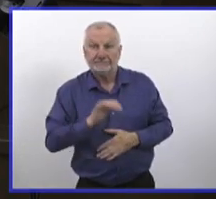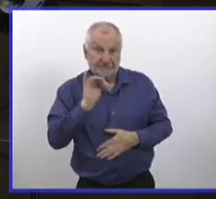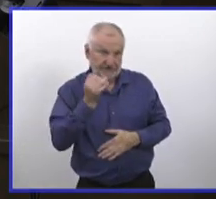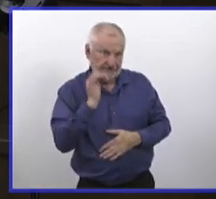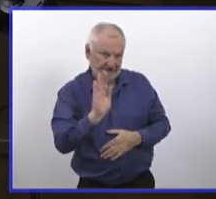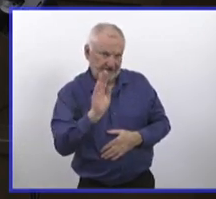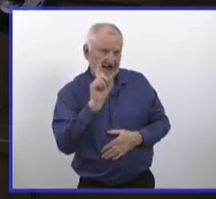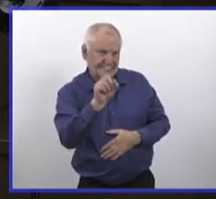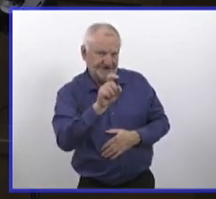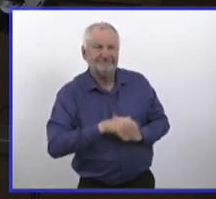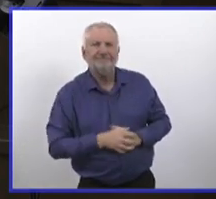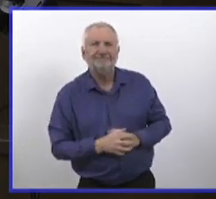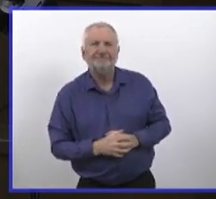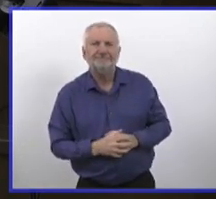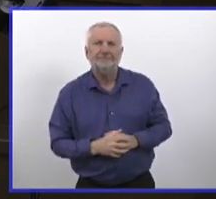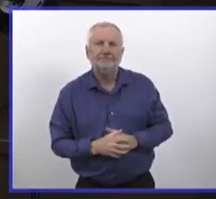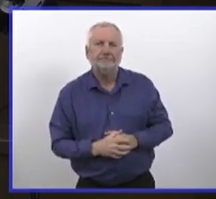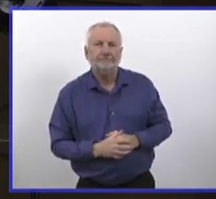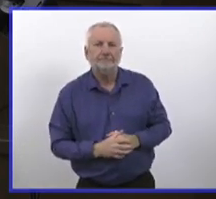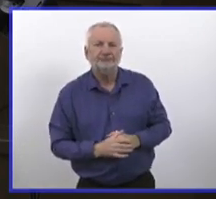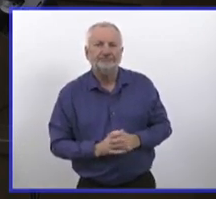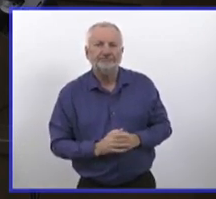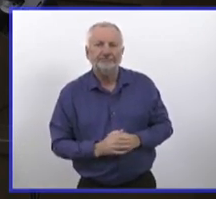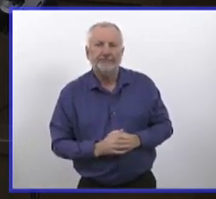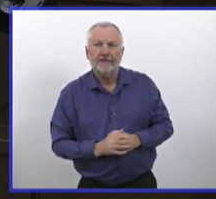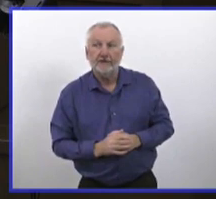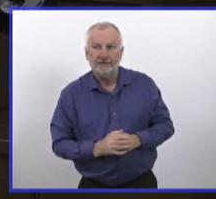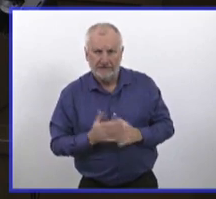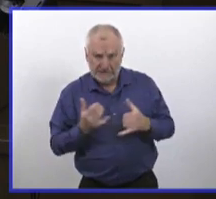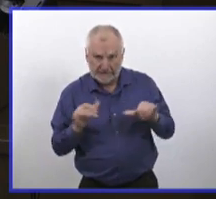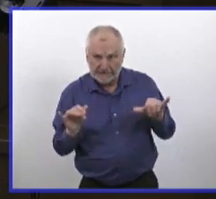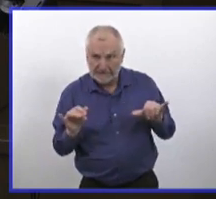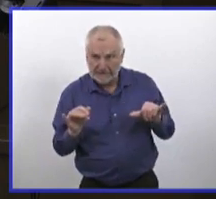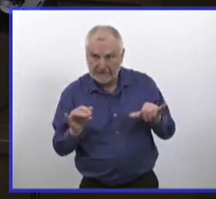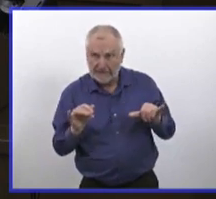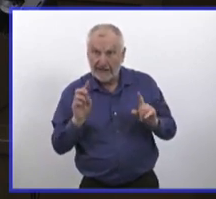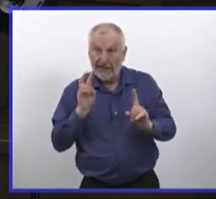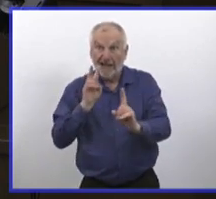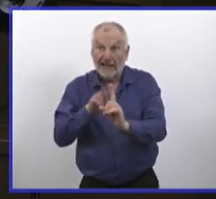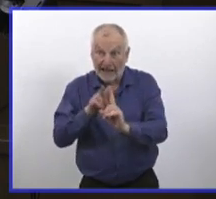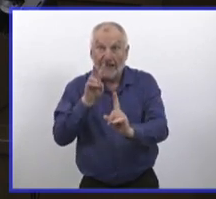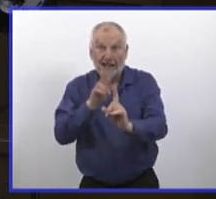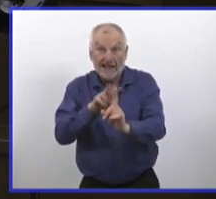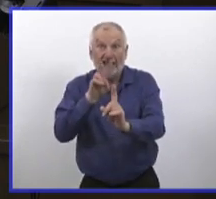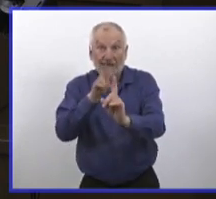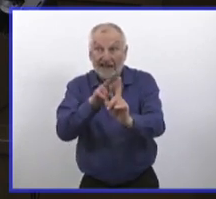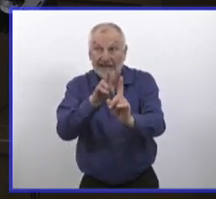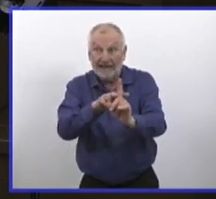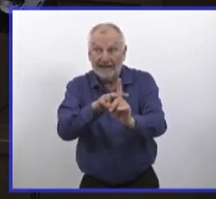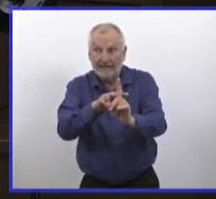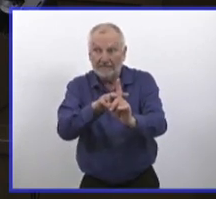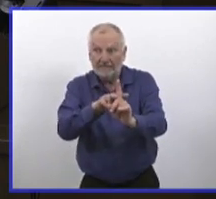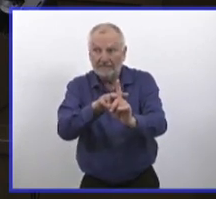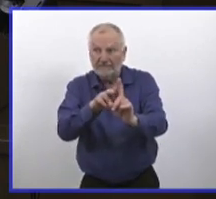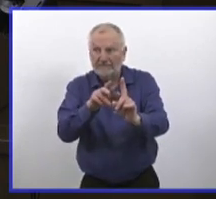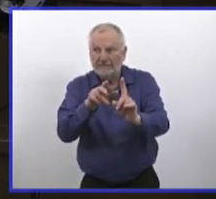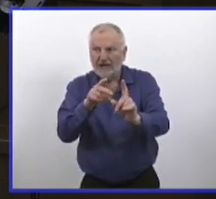Right now, we're still seeing some hiccups in the appointment process where we're doing, a couple thousand doses a